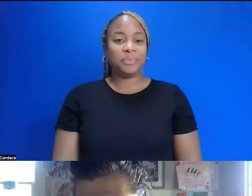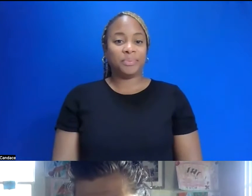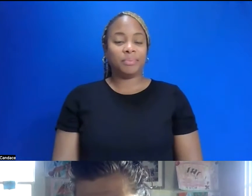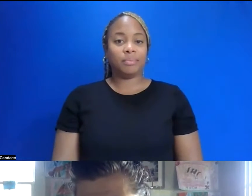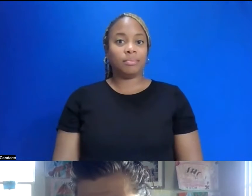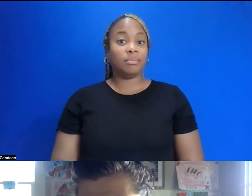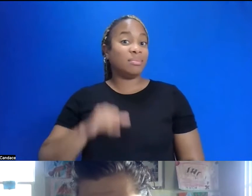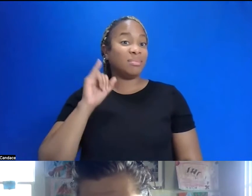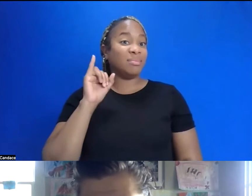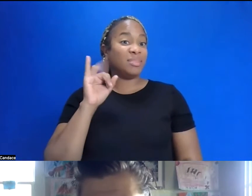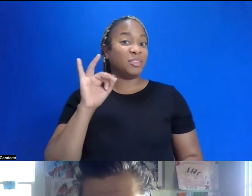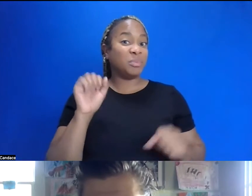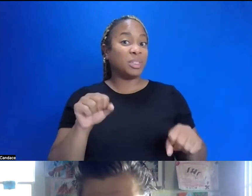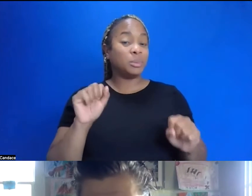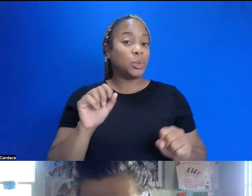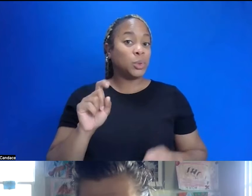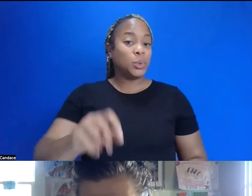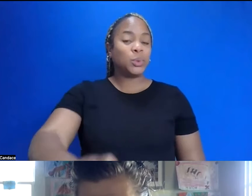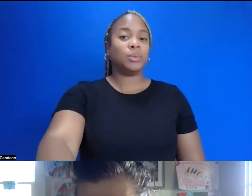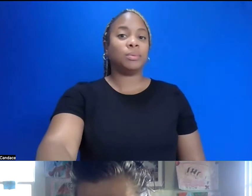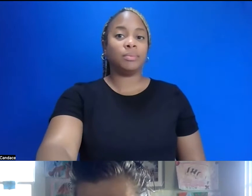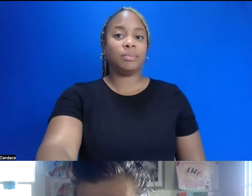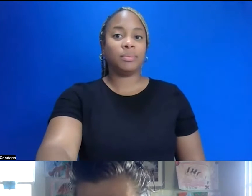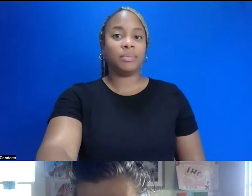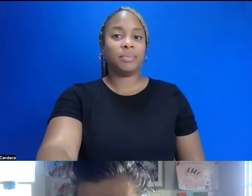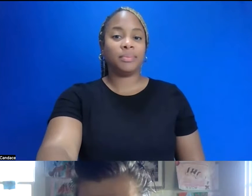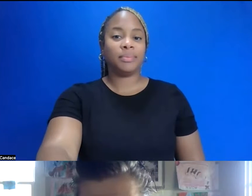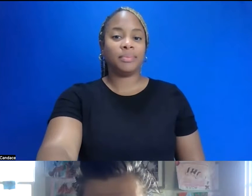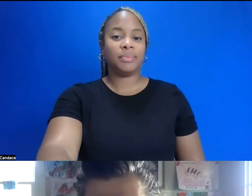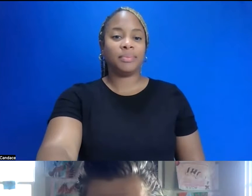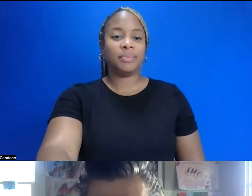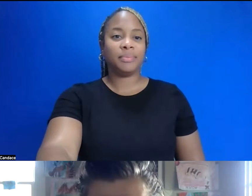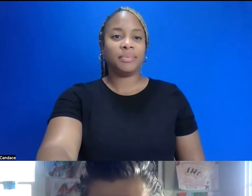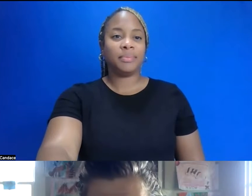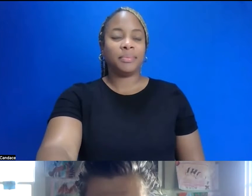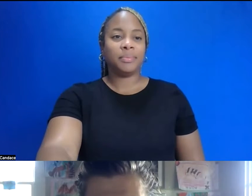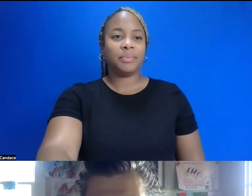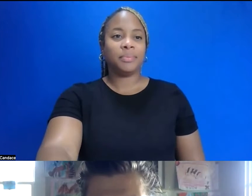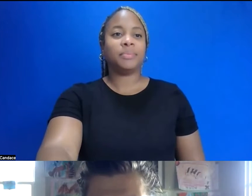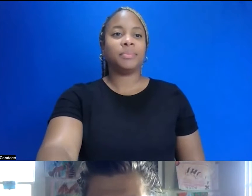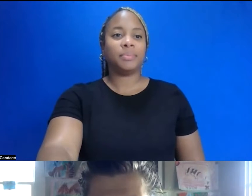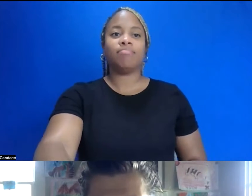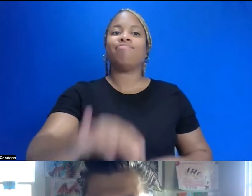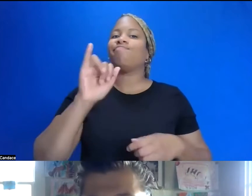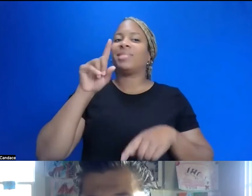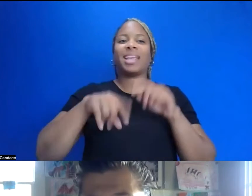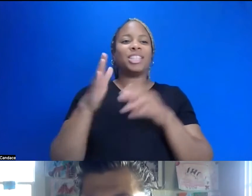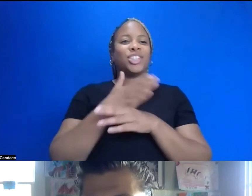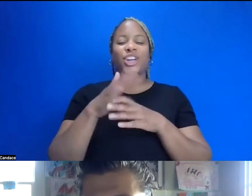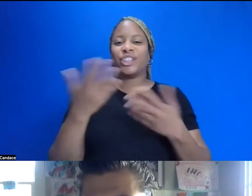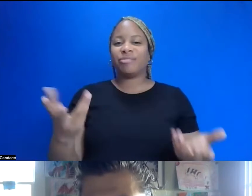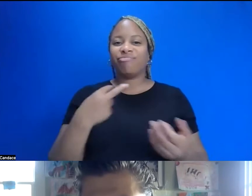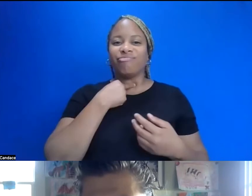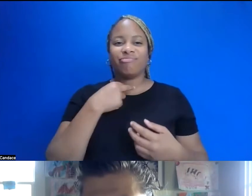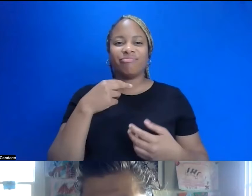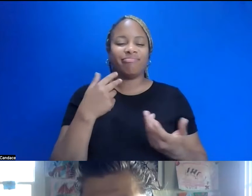If not, share my screen if it's not. I'll share my screen. Oh, I can't share my screen. It's